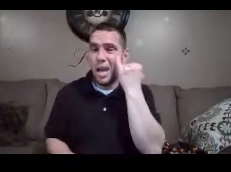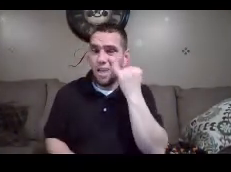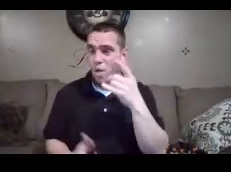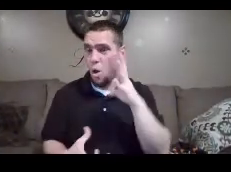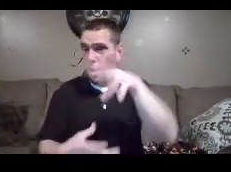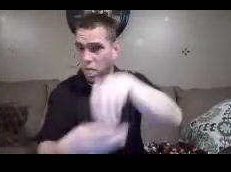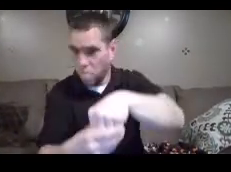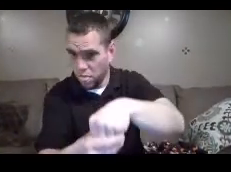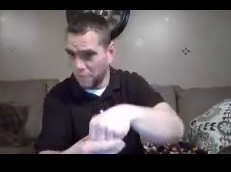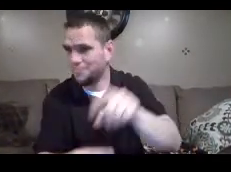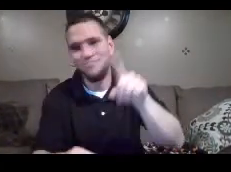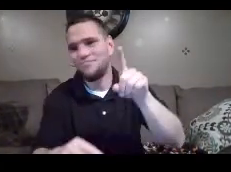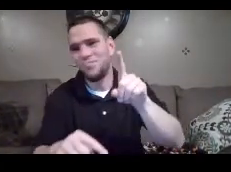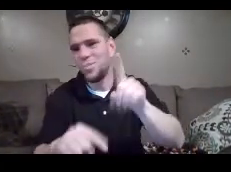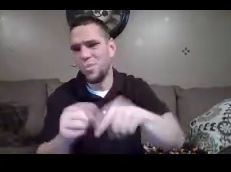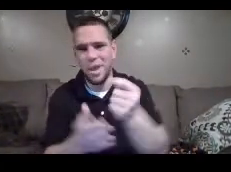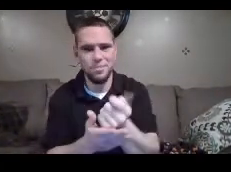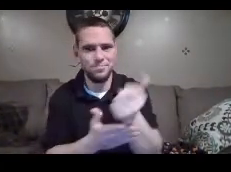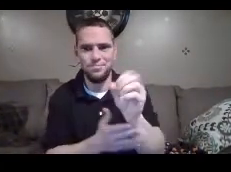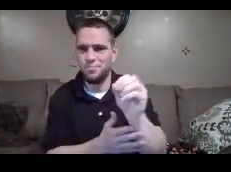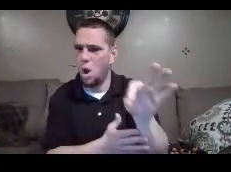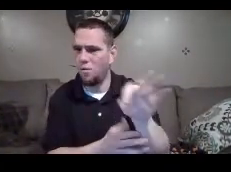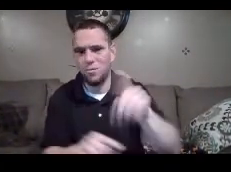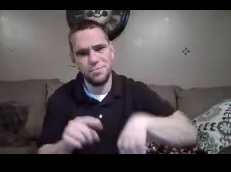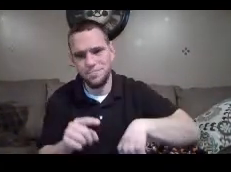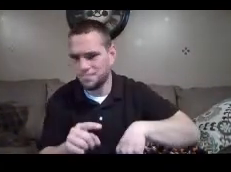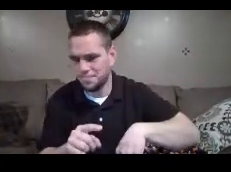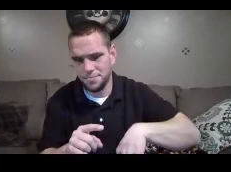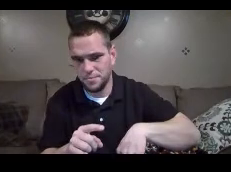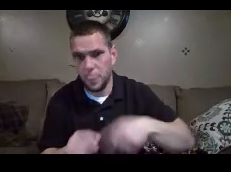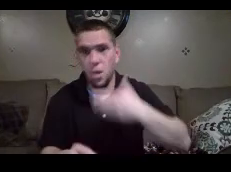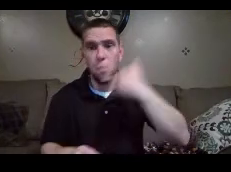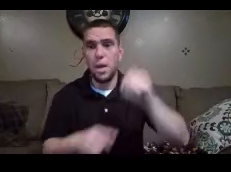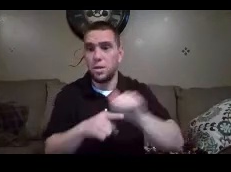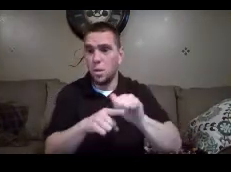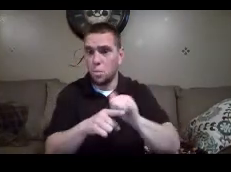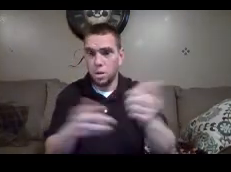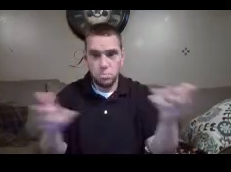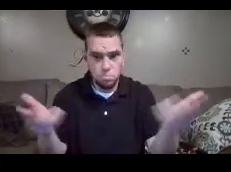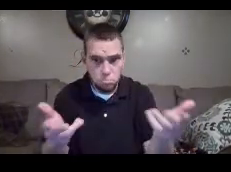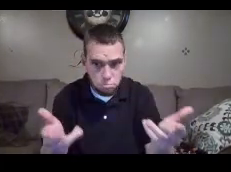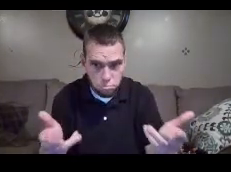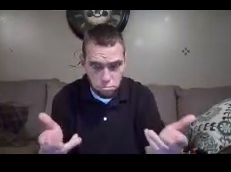So best practice there would be for the user, just to alert the user